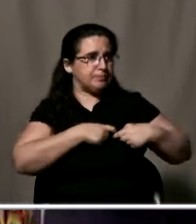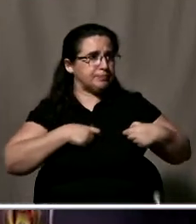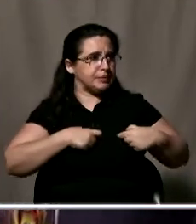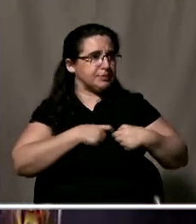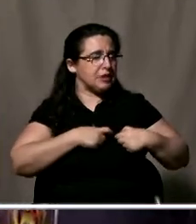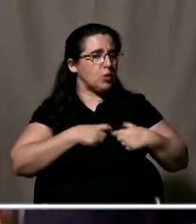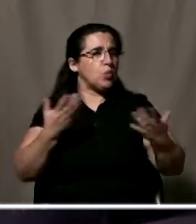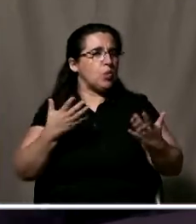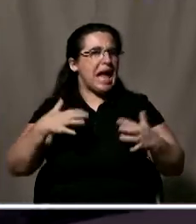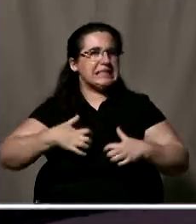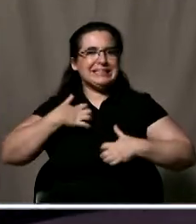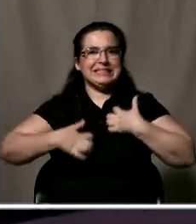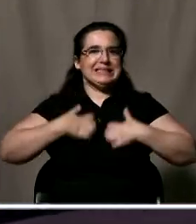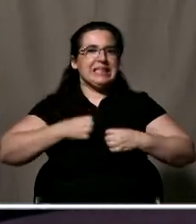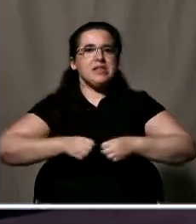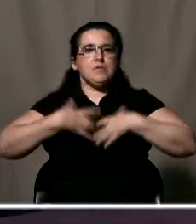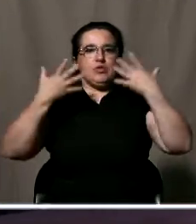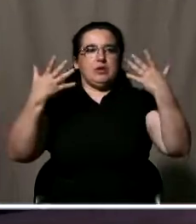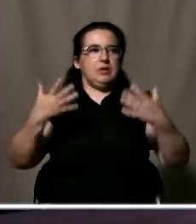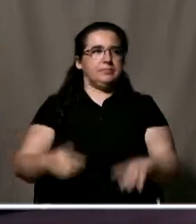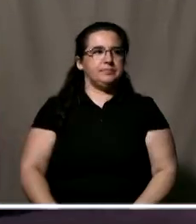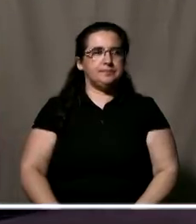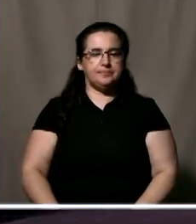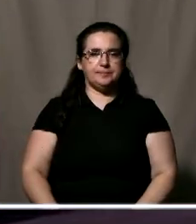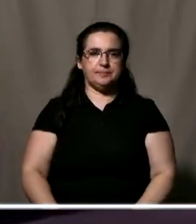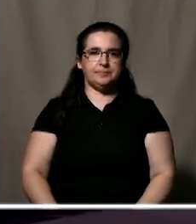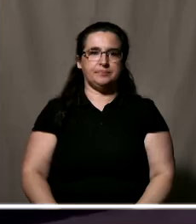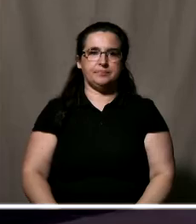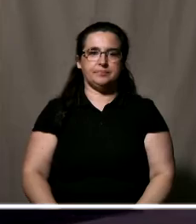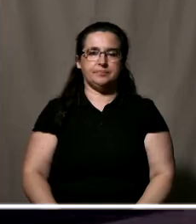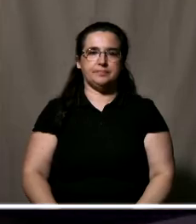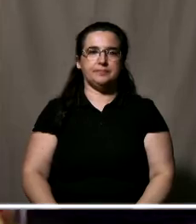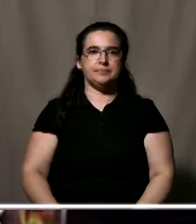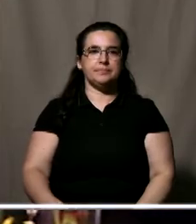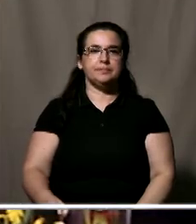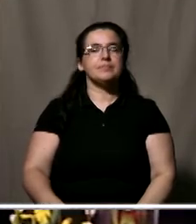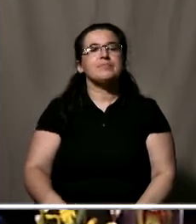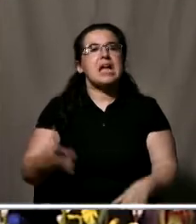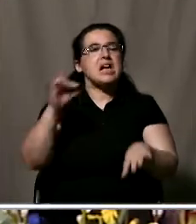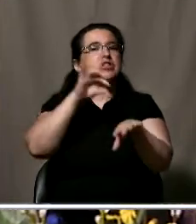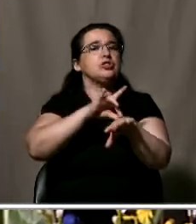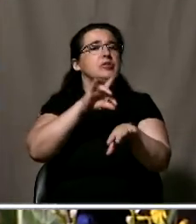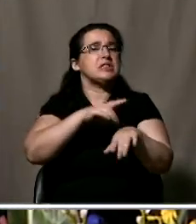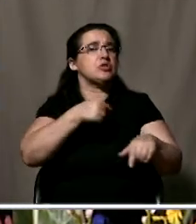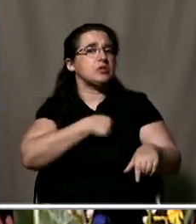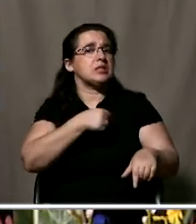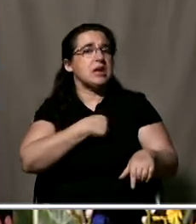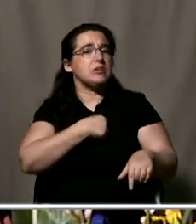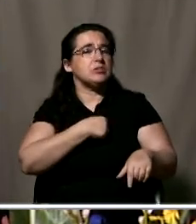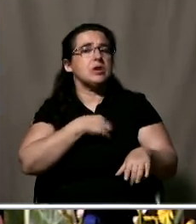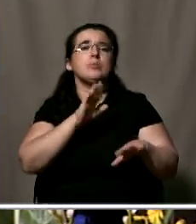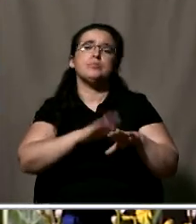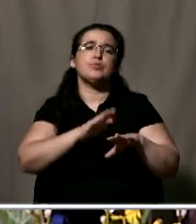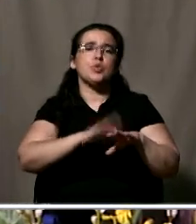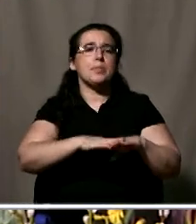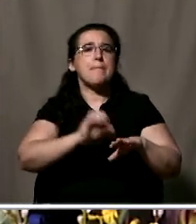stress emocional. Heart disease is the number one killer in the Western world today. E as doenças de coração são a primeira causa de